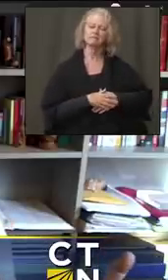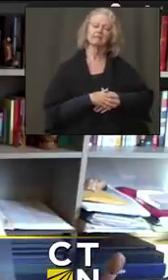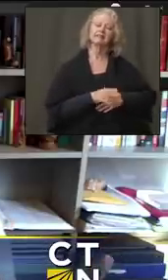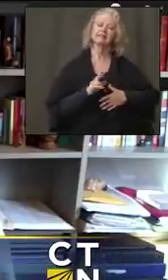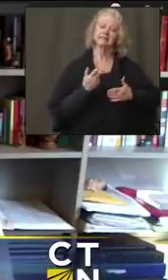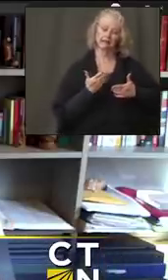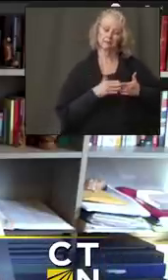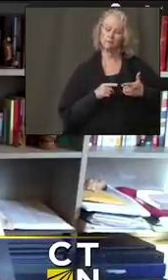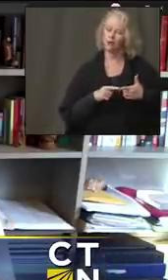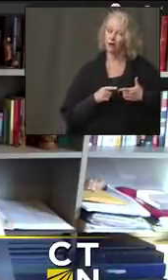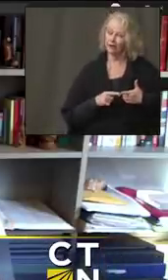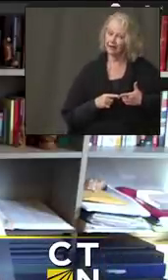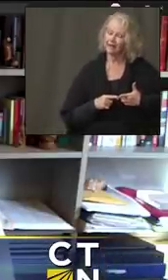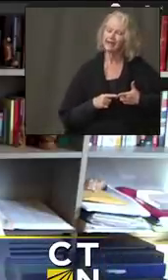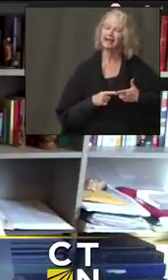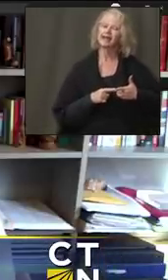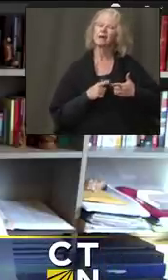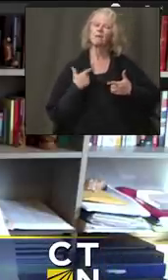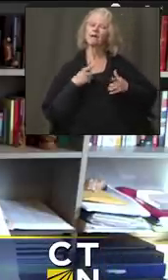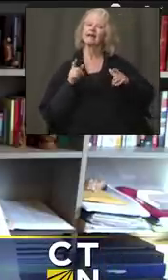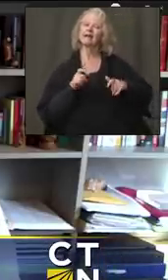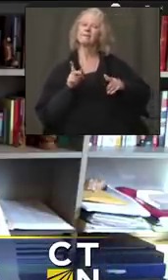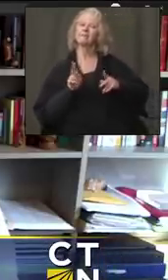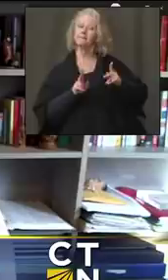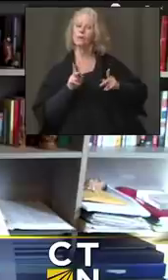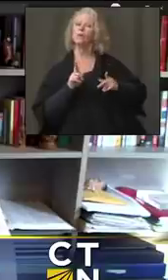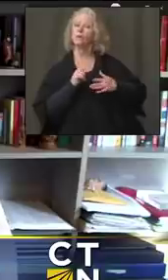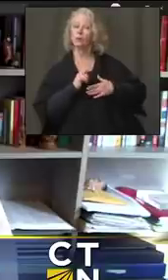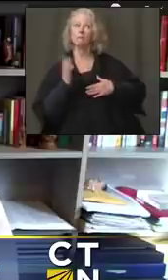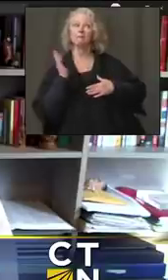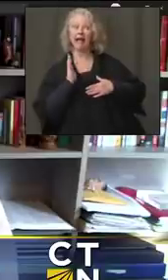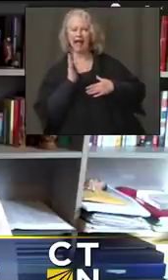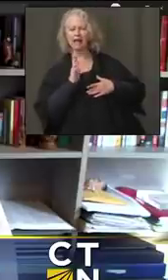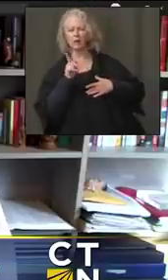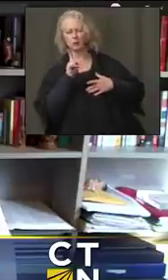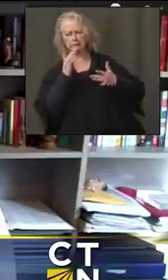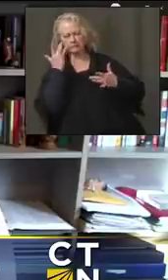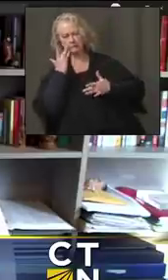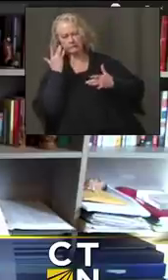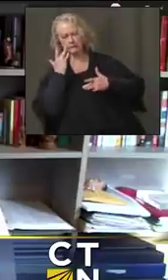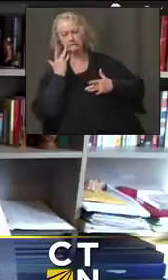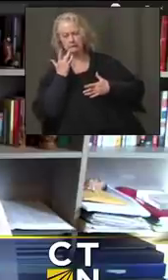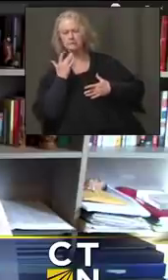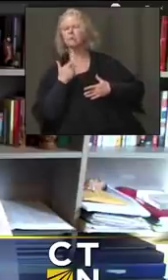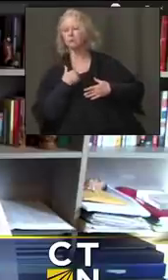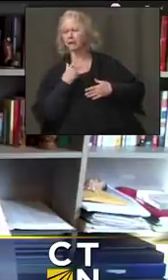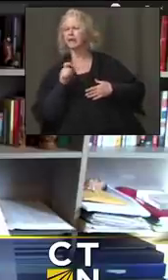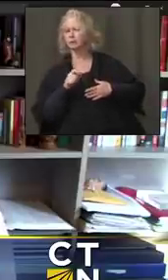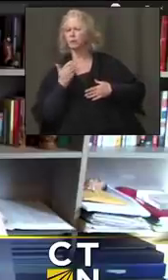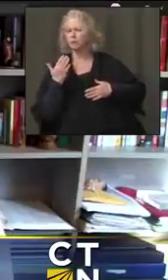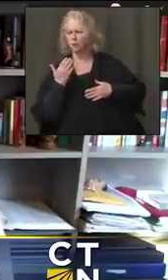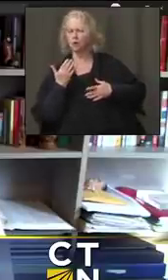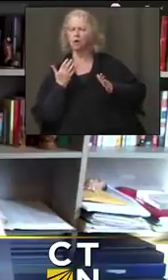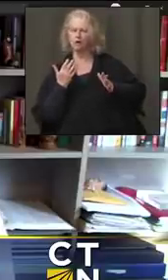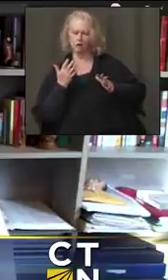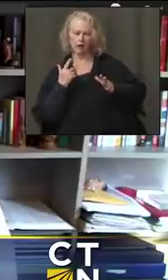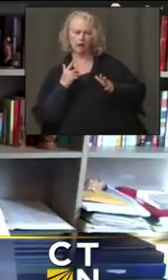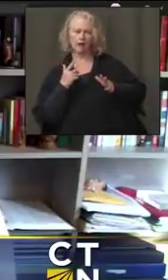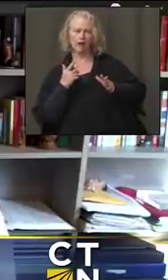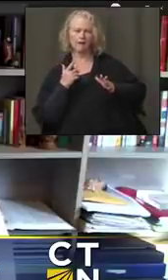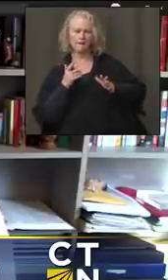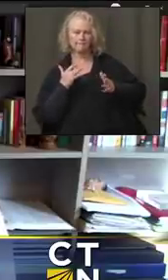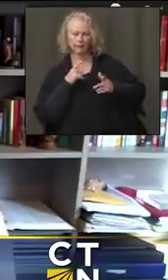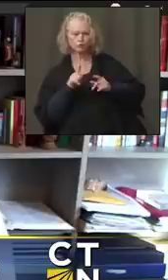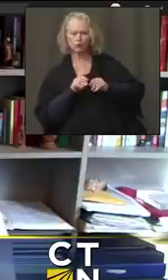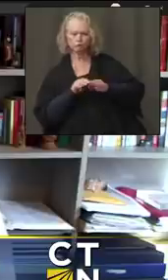mentioned, as the governor mentioned before, testing people who are symptomatic, because that's the way we're going to be able to detect if we're going to have another resurgence. So it's